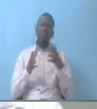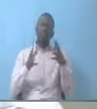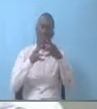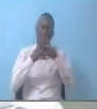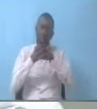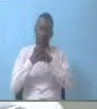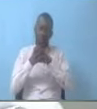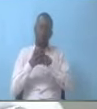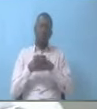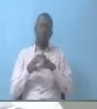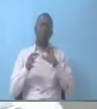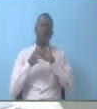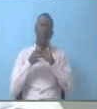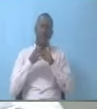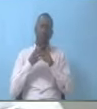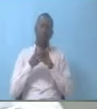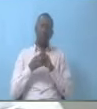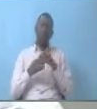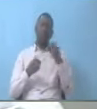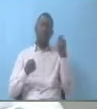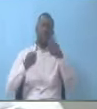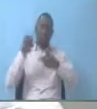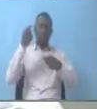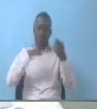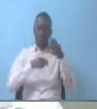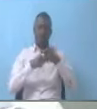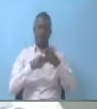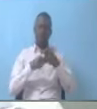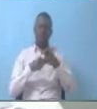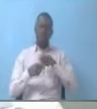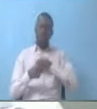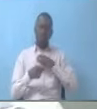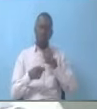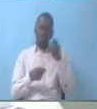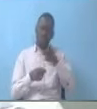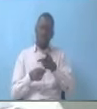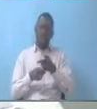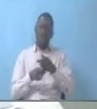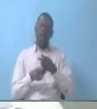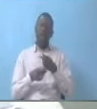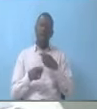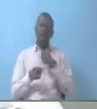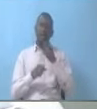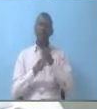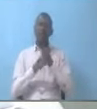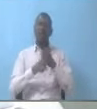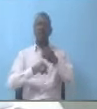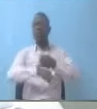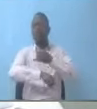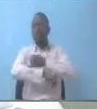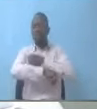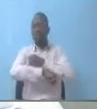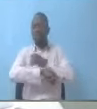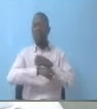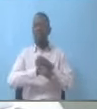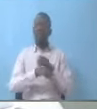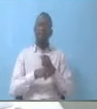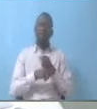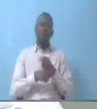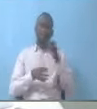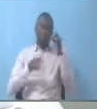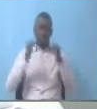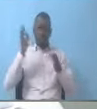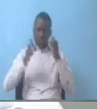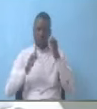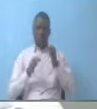ñoo xamné ak ay mbotay could contribute materially and financially to the improvement of the machinery of justice ñoomi tamit dinañ mëna def nak seen ndolleen